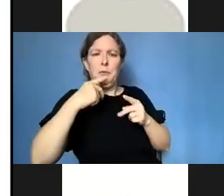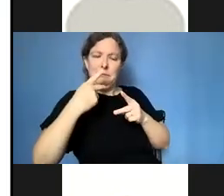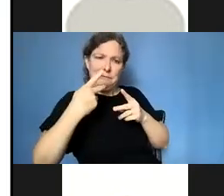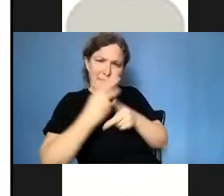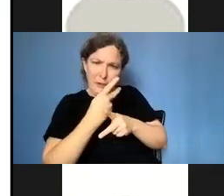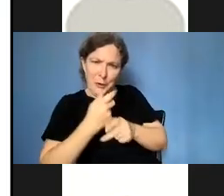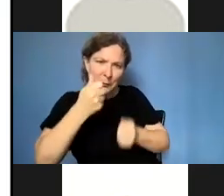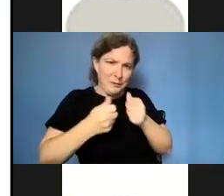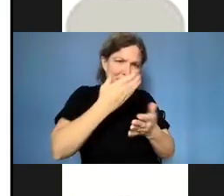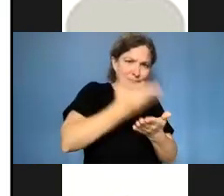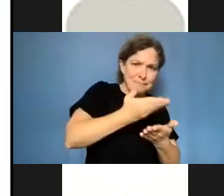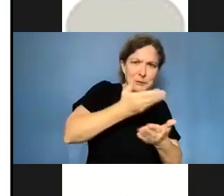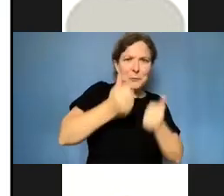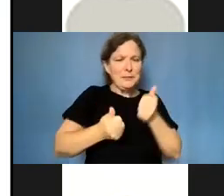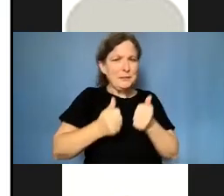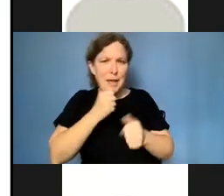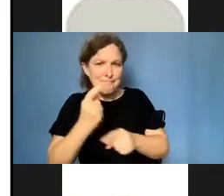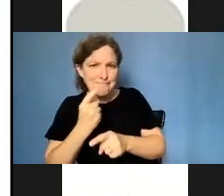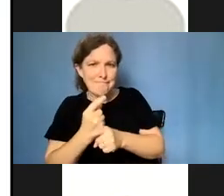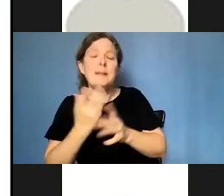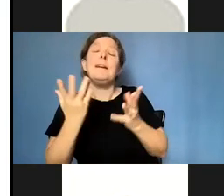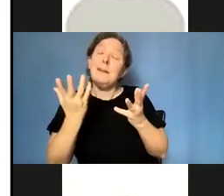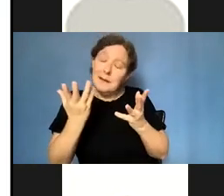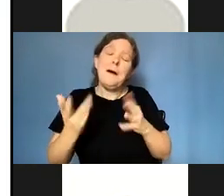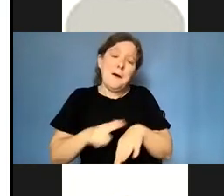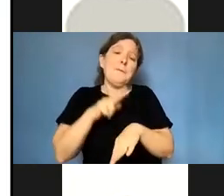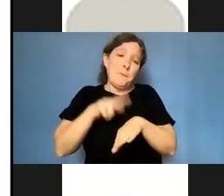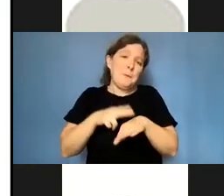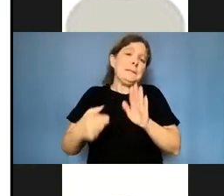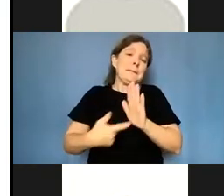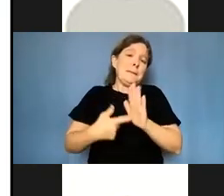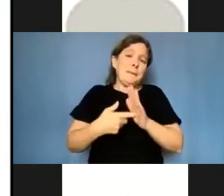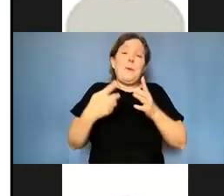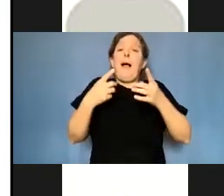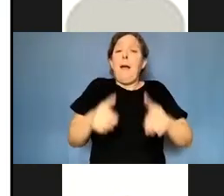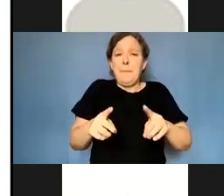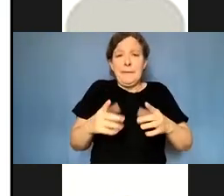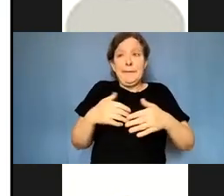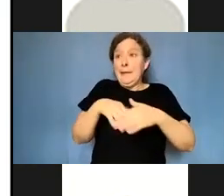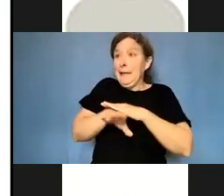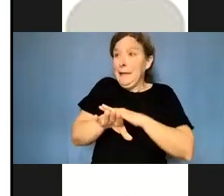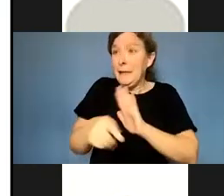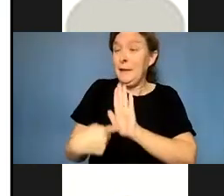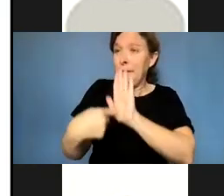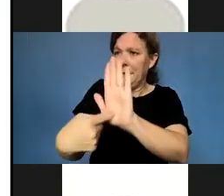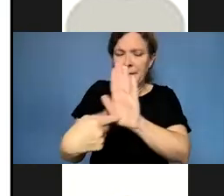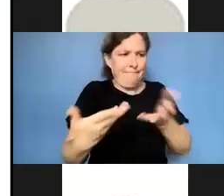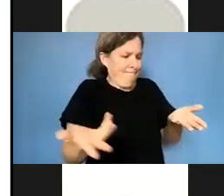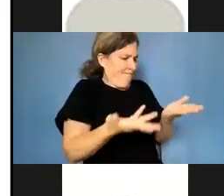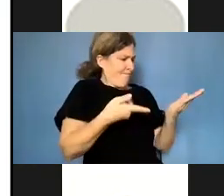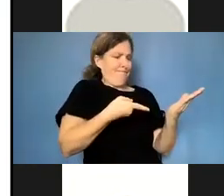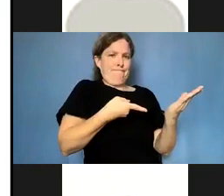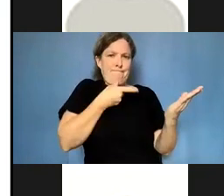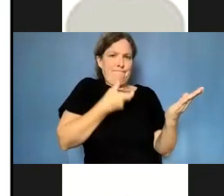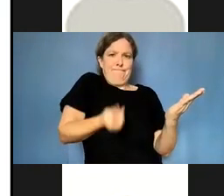So certainly you will run into situations, or some people will, unfortunately, where someone doesn't fully